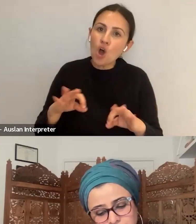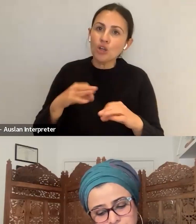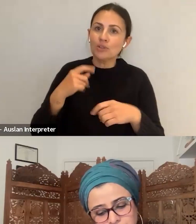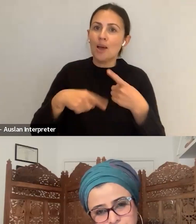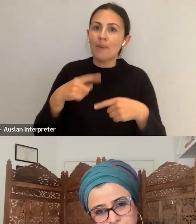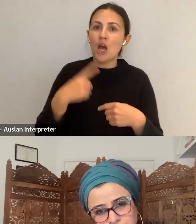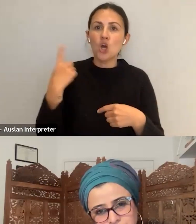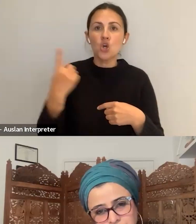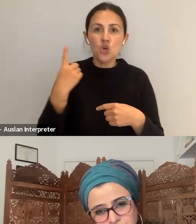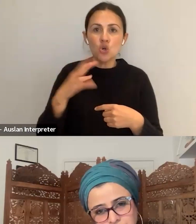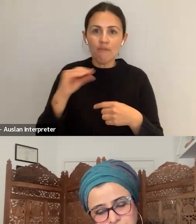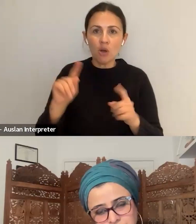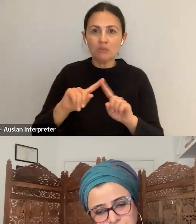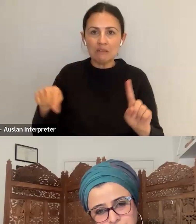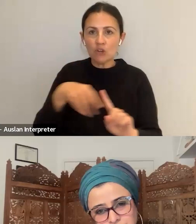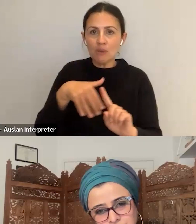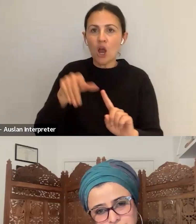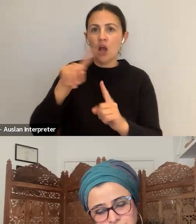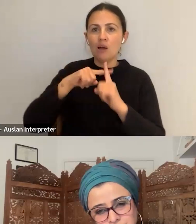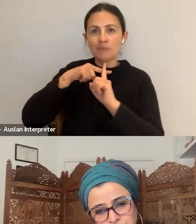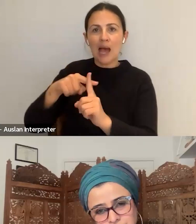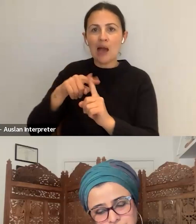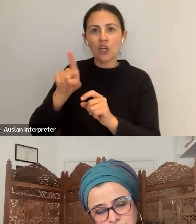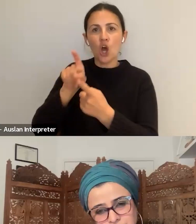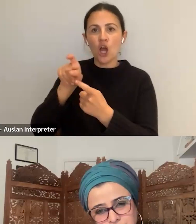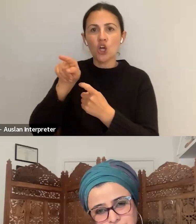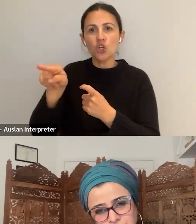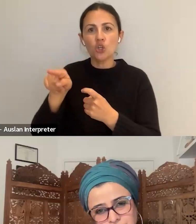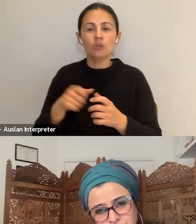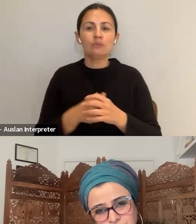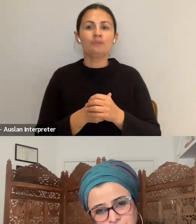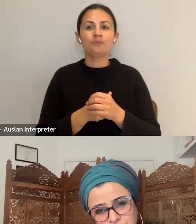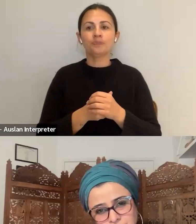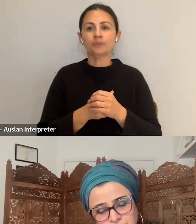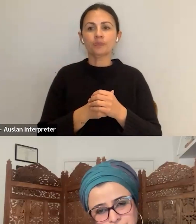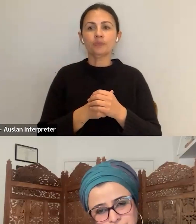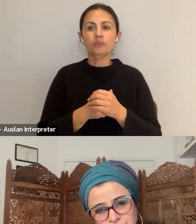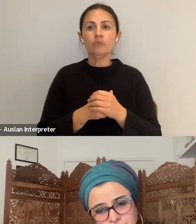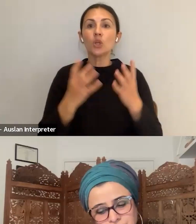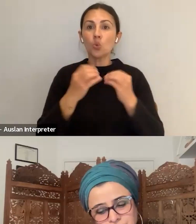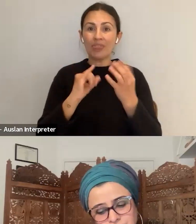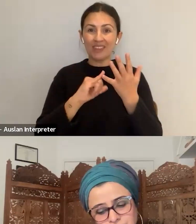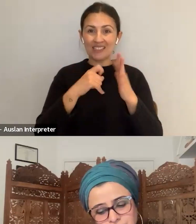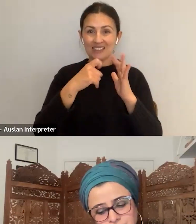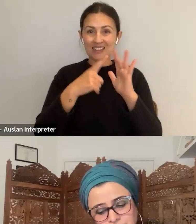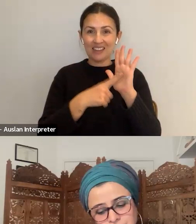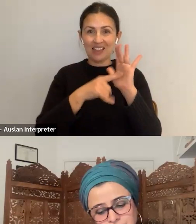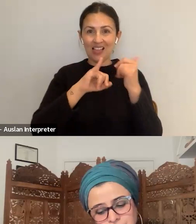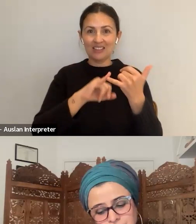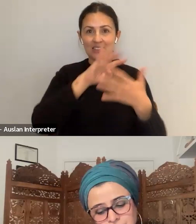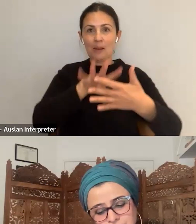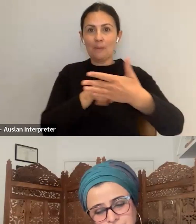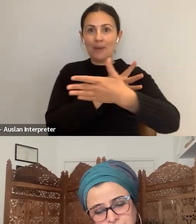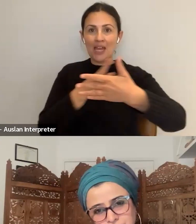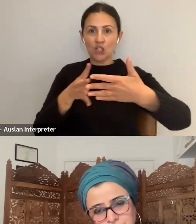descriptions. Imagine, in addition to board members, when we're talking about decolonising that skills matrix, imagine if it wasn't just, okay, what are